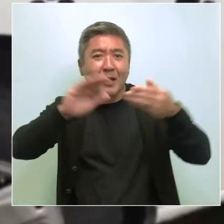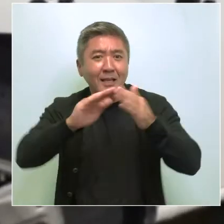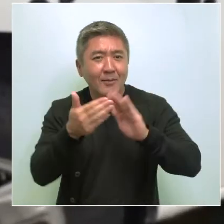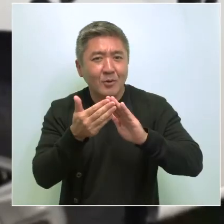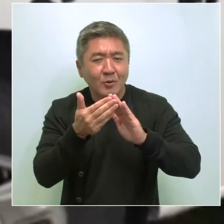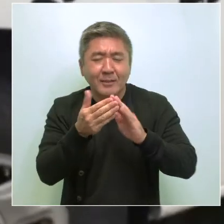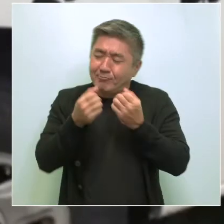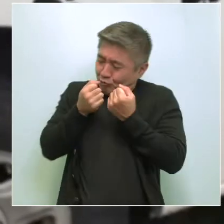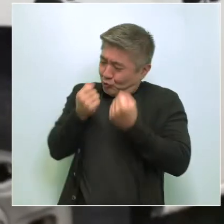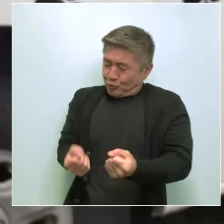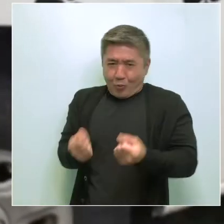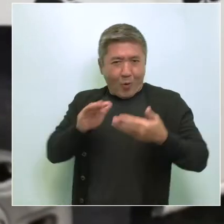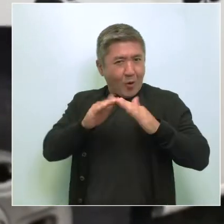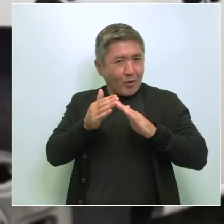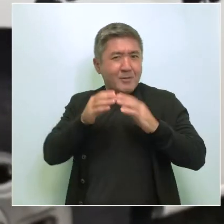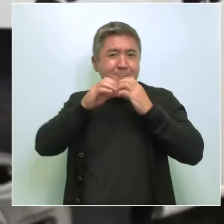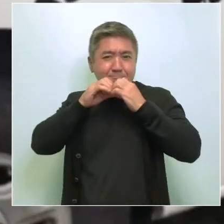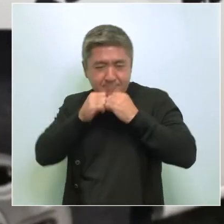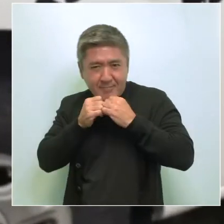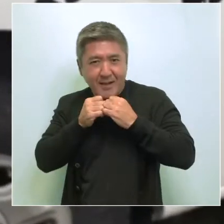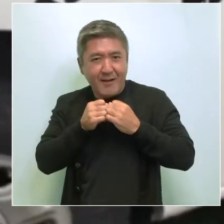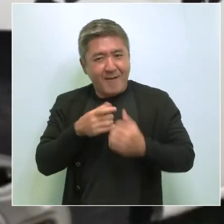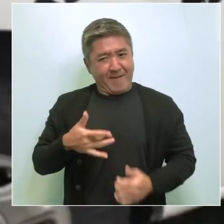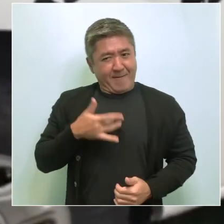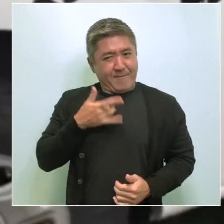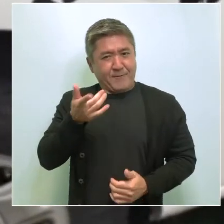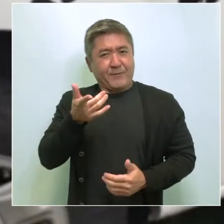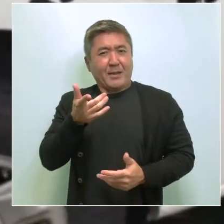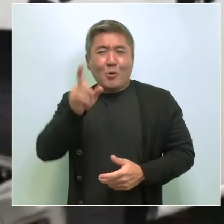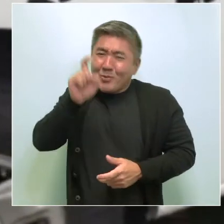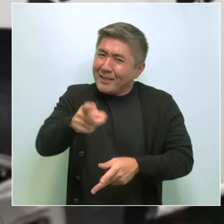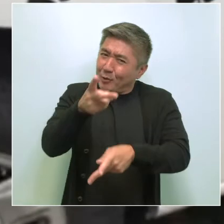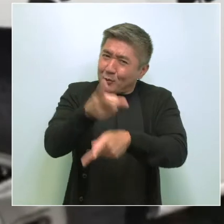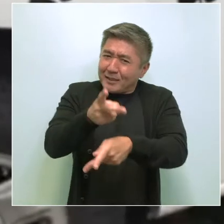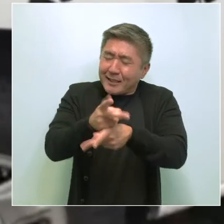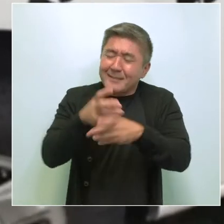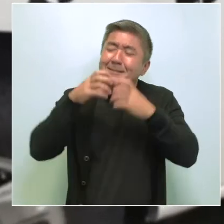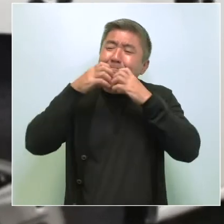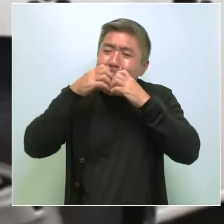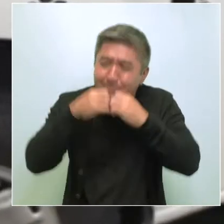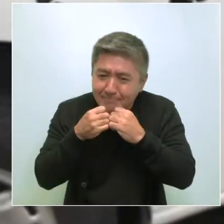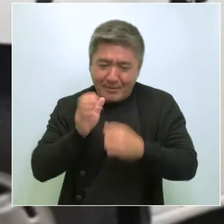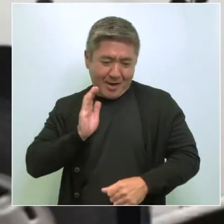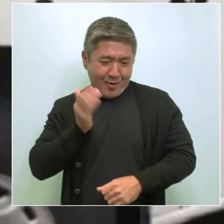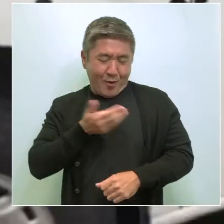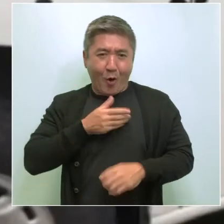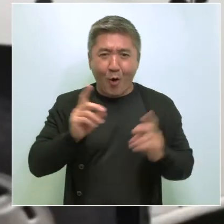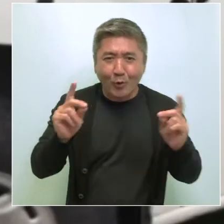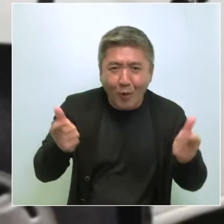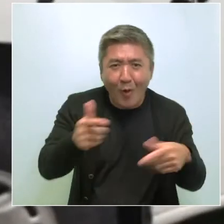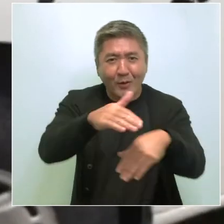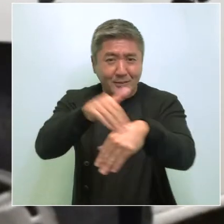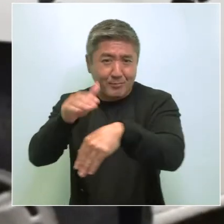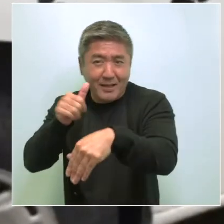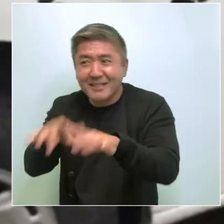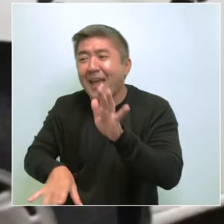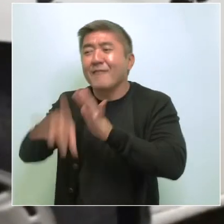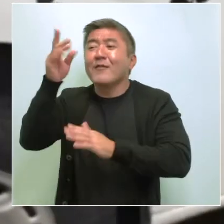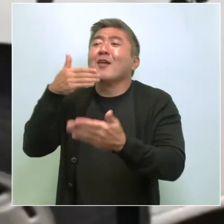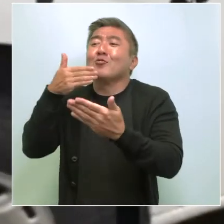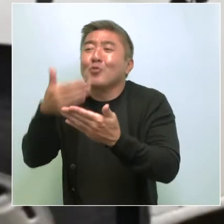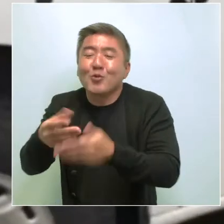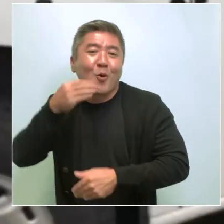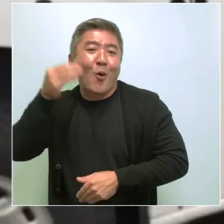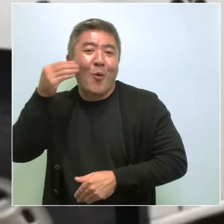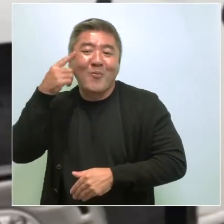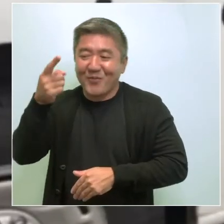community, we are community driven, and we believe in taking the utmost best care that we can of our dogs that are in our care and finding